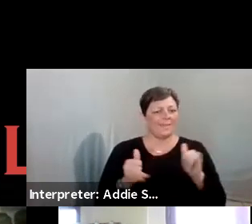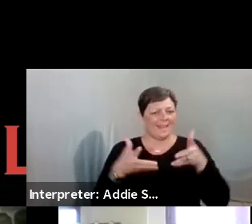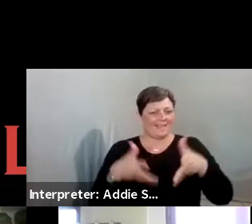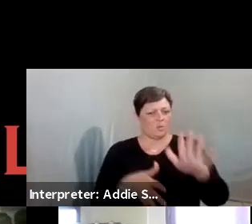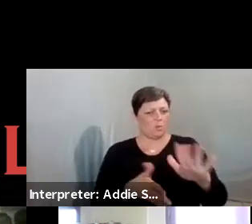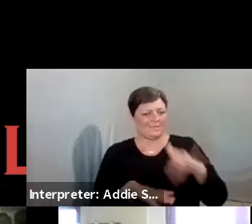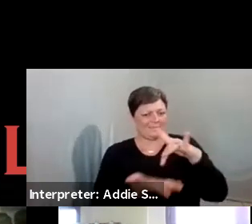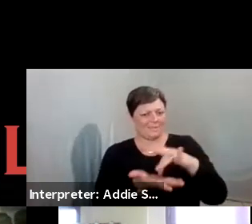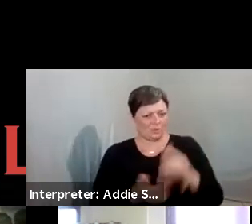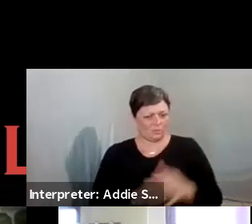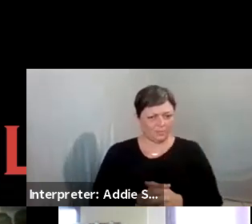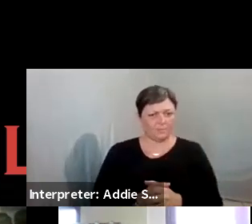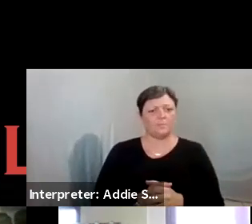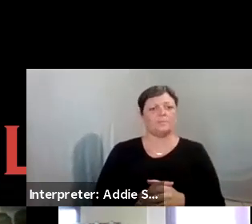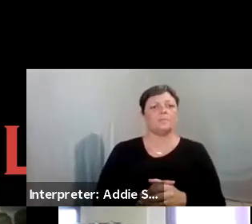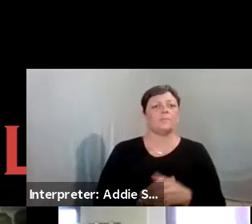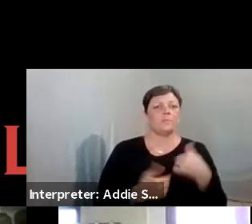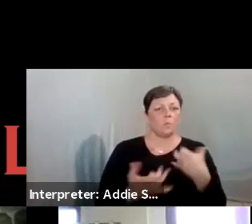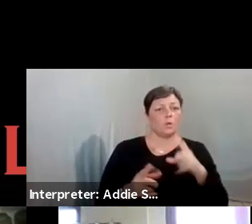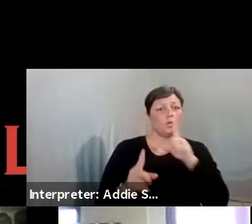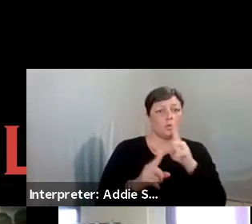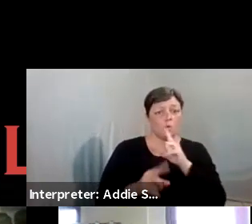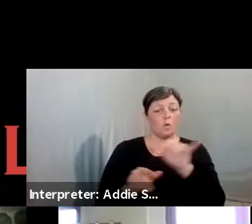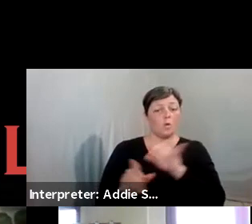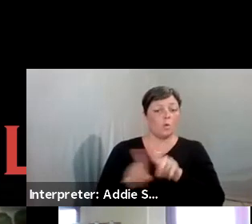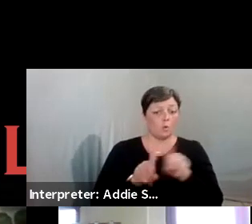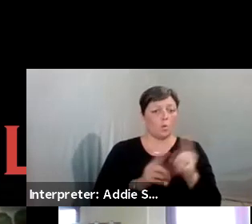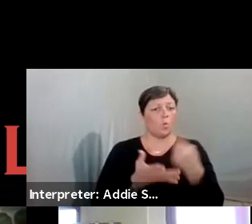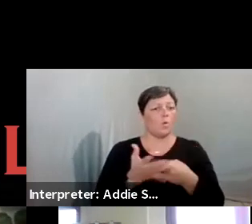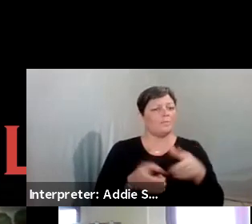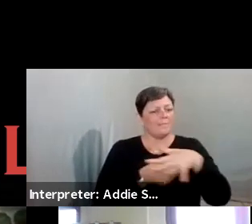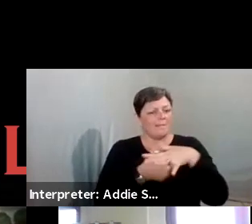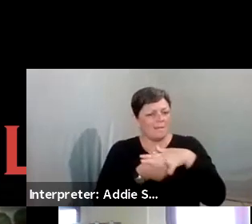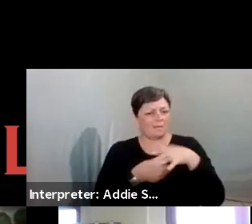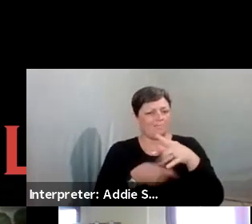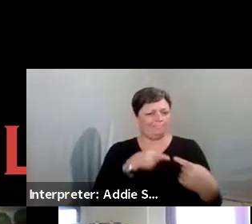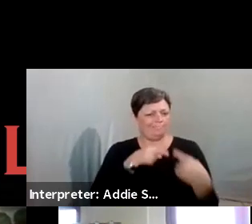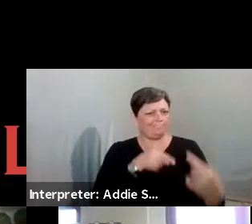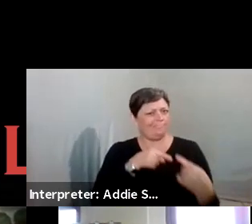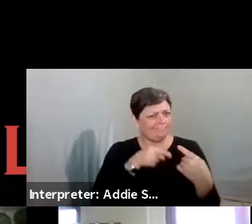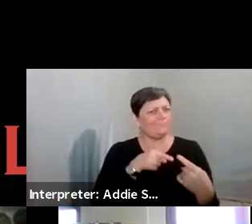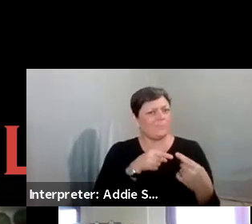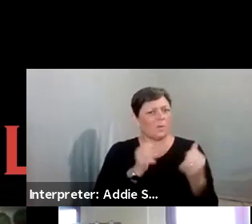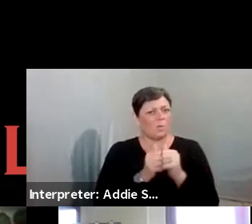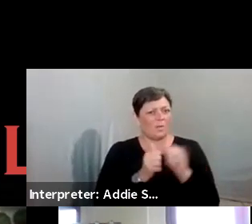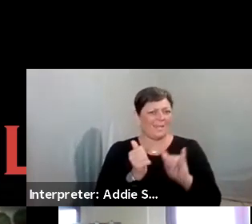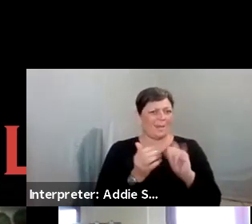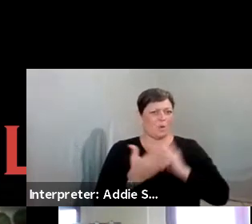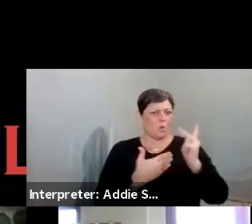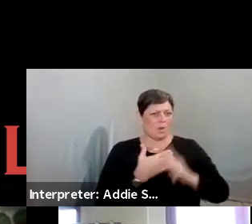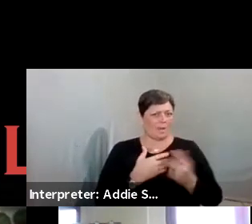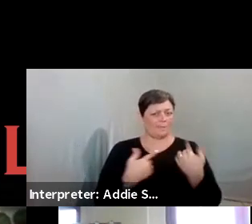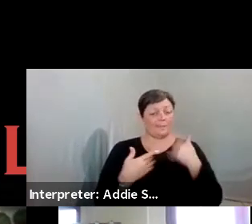center? I want to talk too also about what are some areas that you are struggling with within some of that programming. Is it